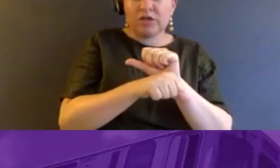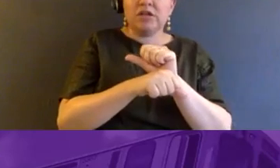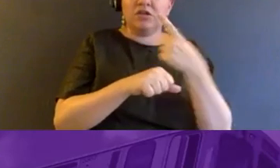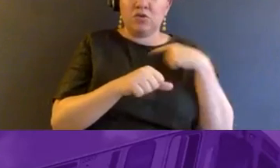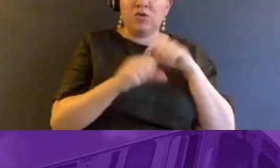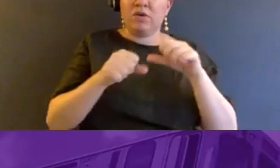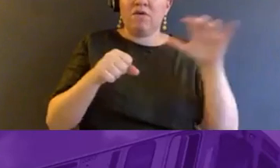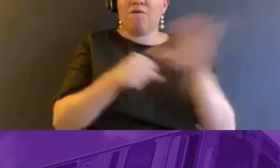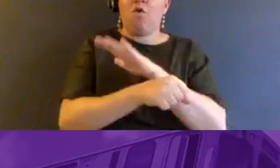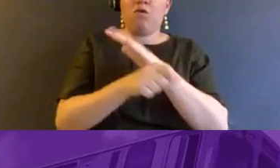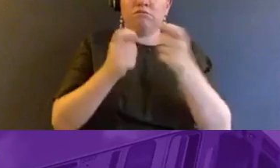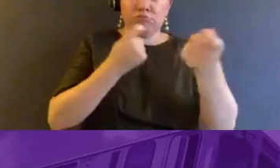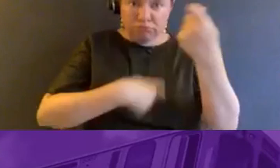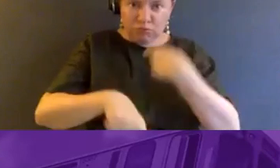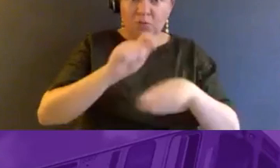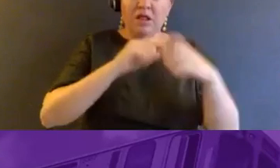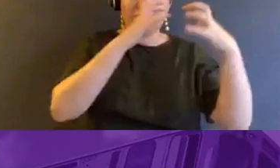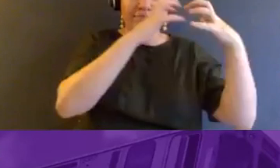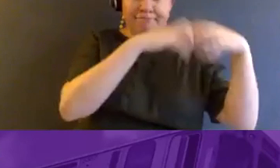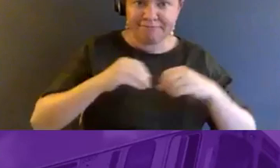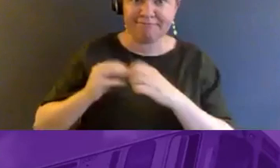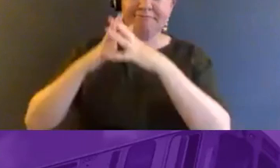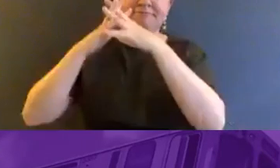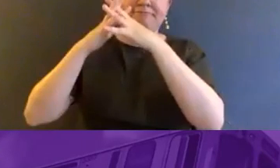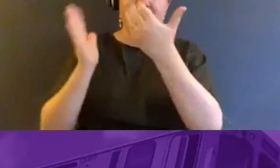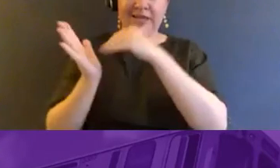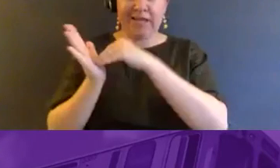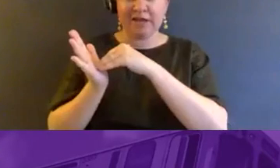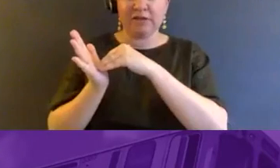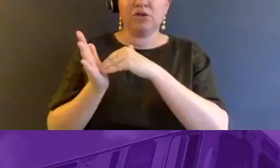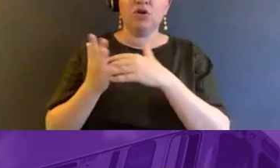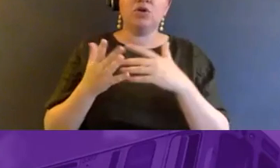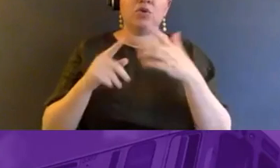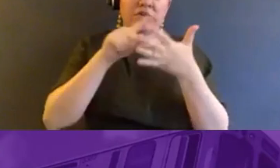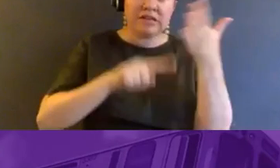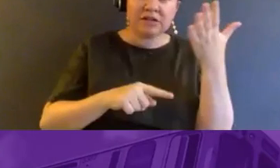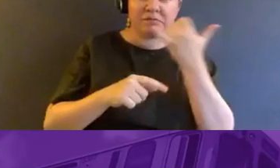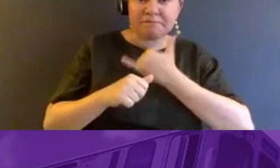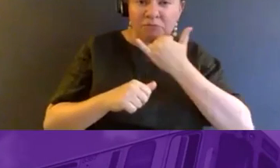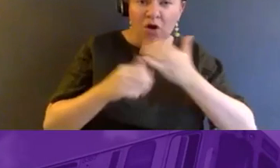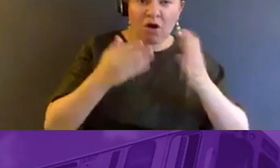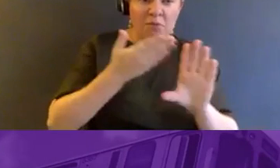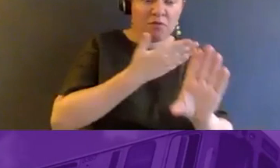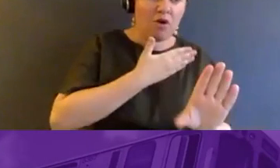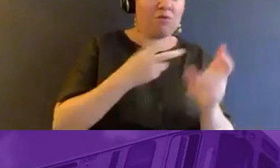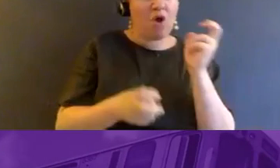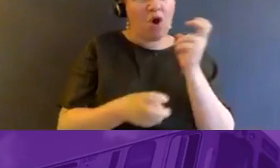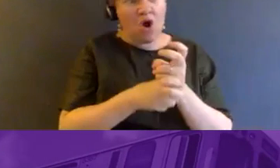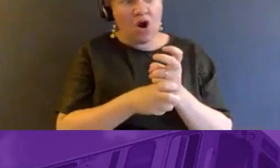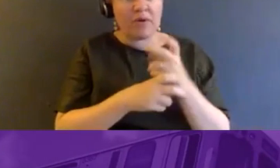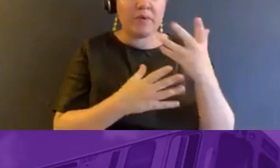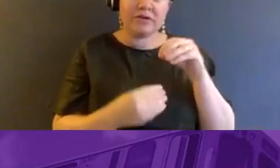completely replace it. So the conditions at that time were tough to ignore. We wanted to address them and keep the